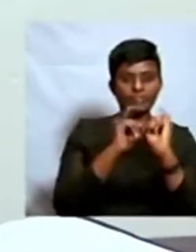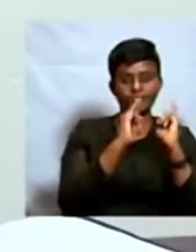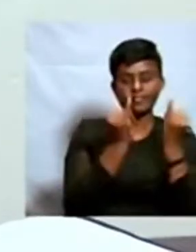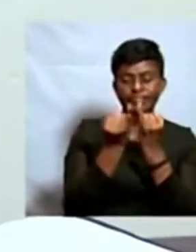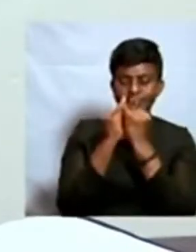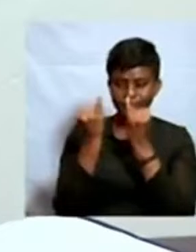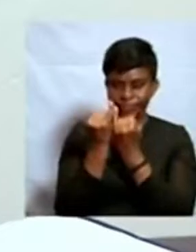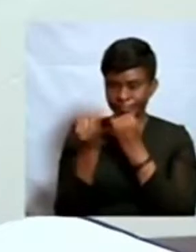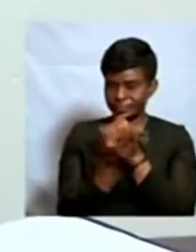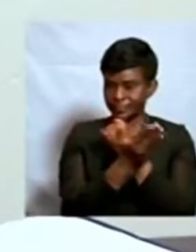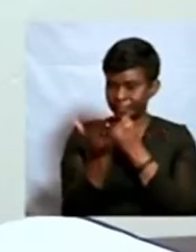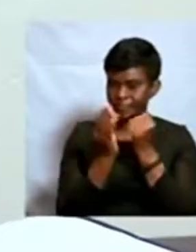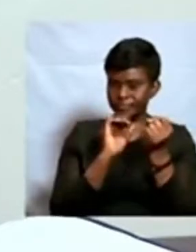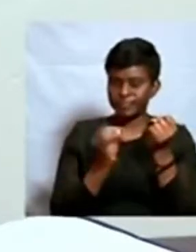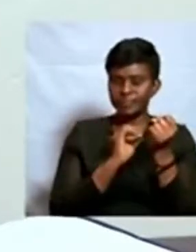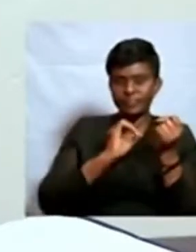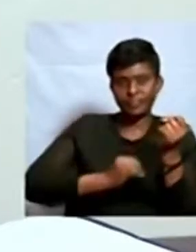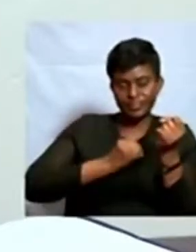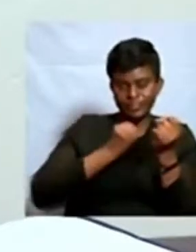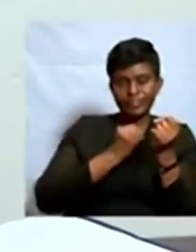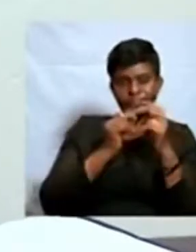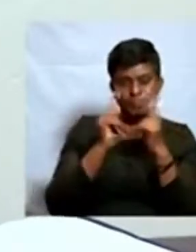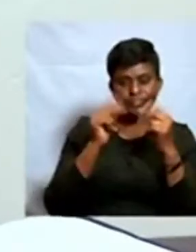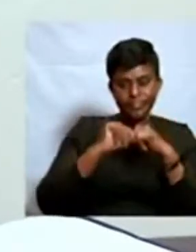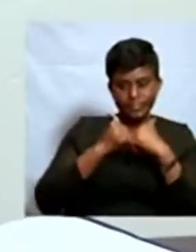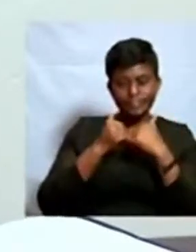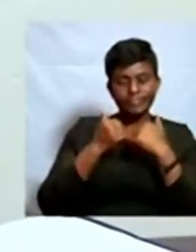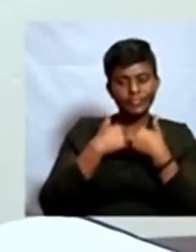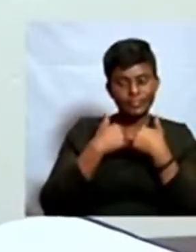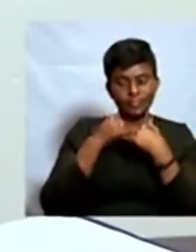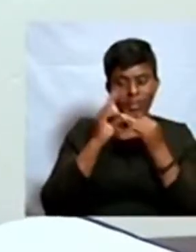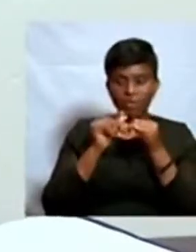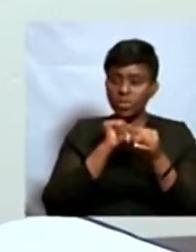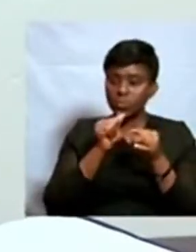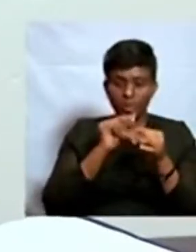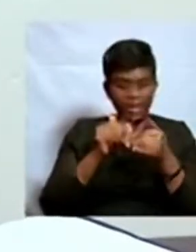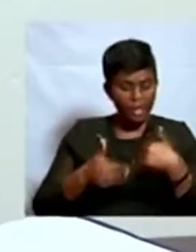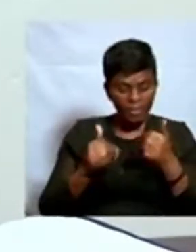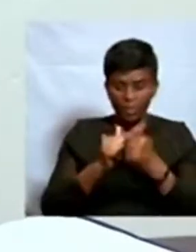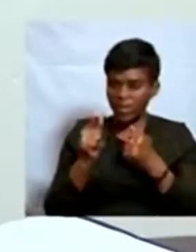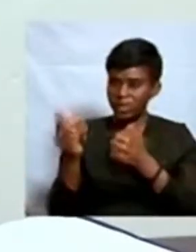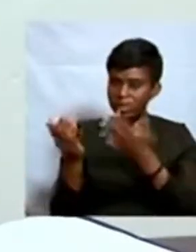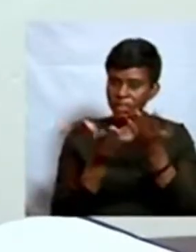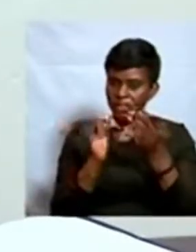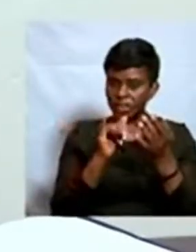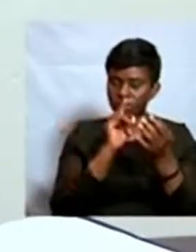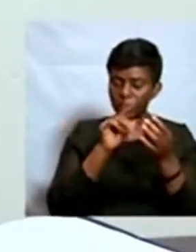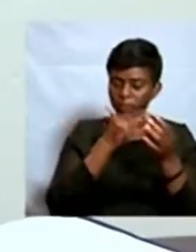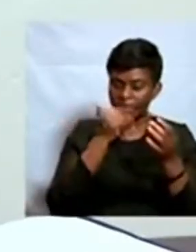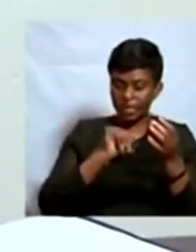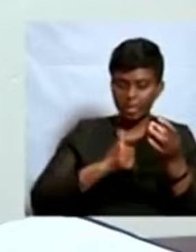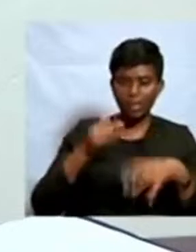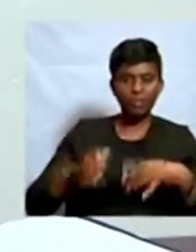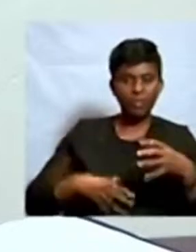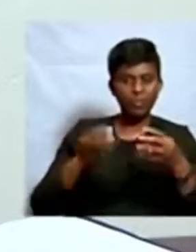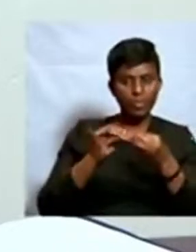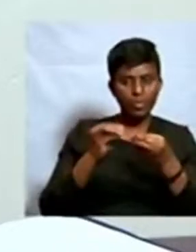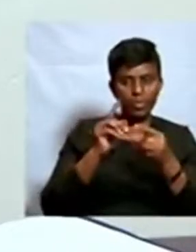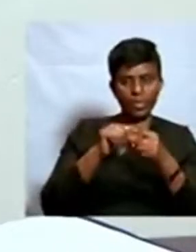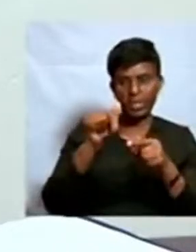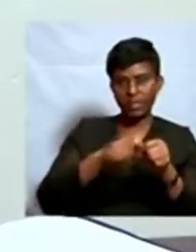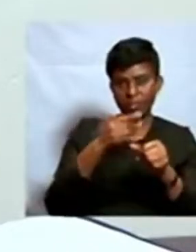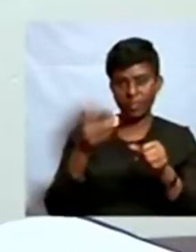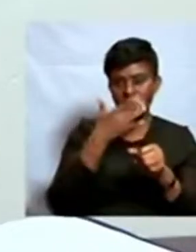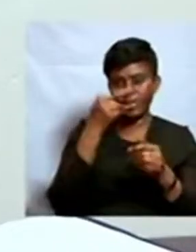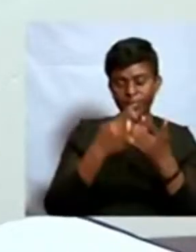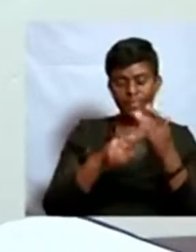institutions of our own. So we owe it. If we are not happy with the service, yes, let's complain, but everything has to